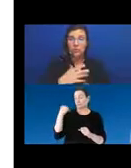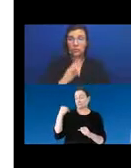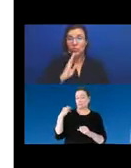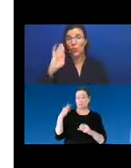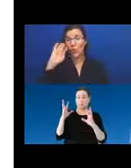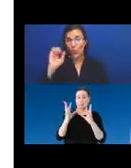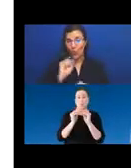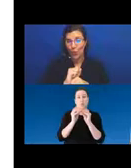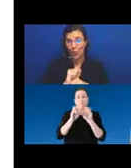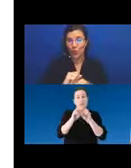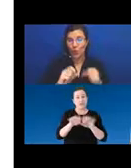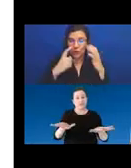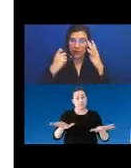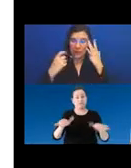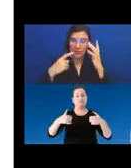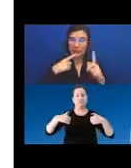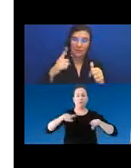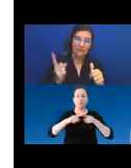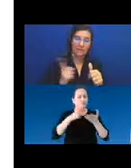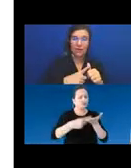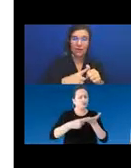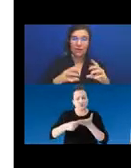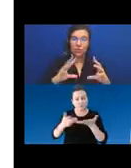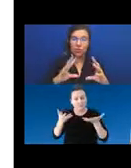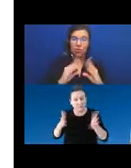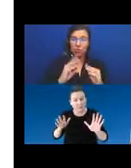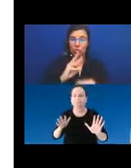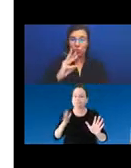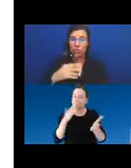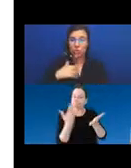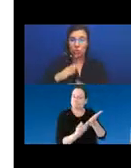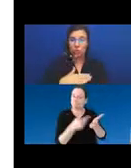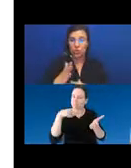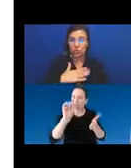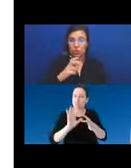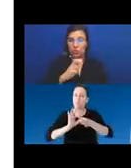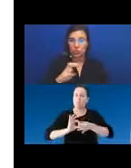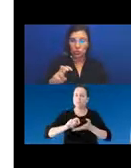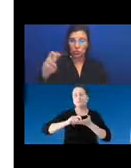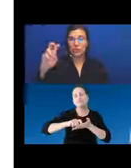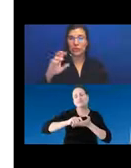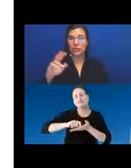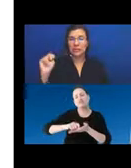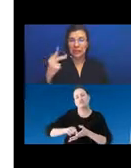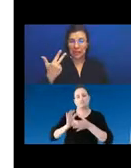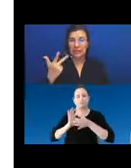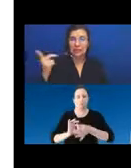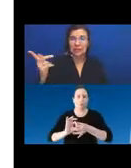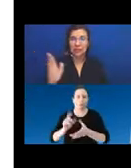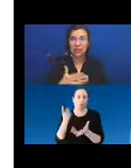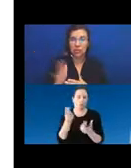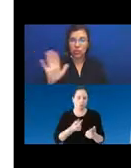the first webinar was, I shared my journey, Nancy shared her